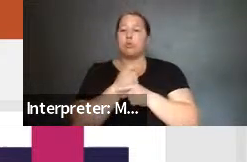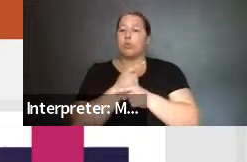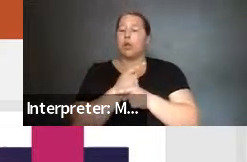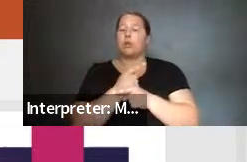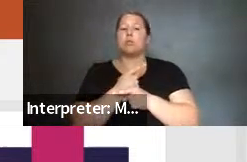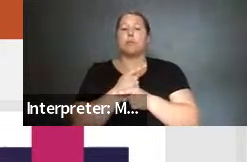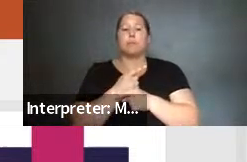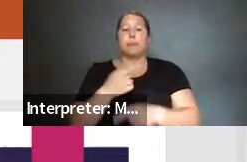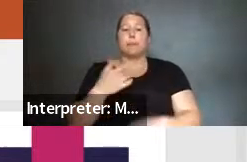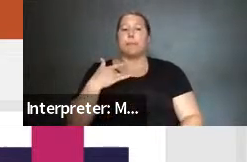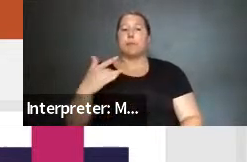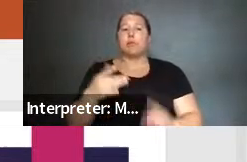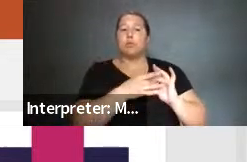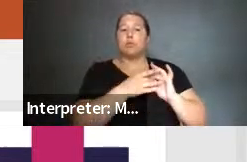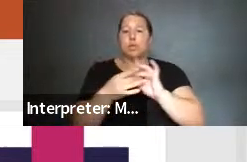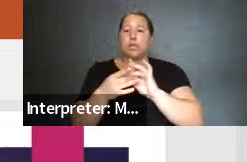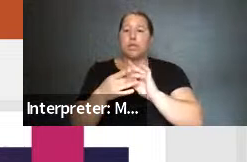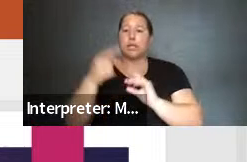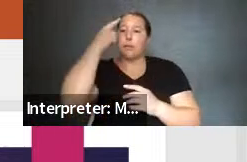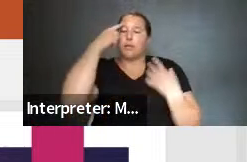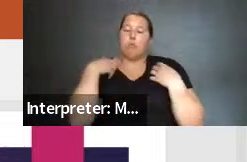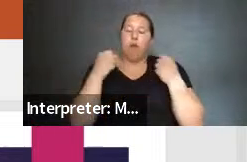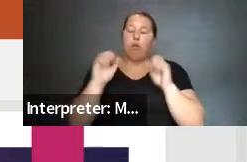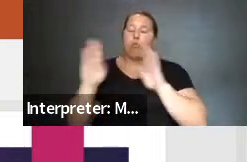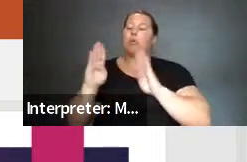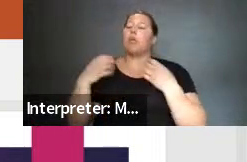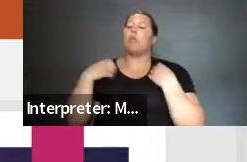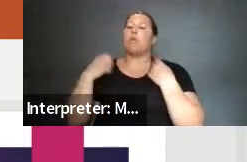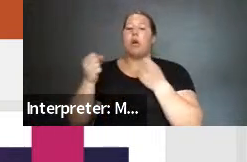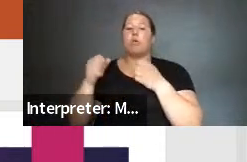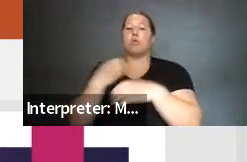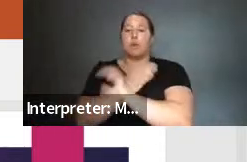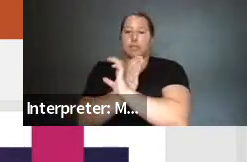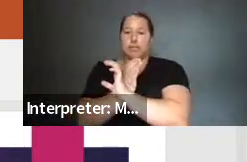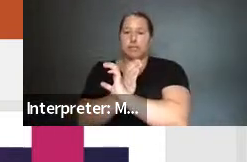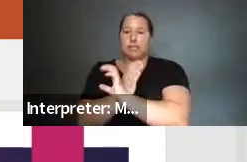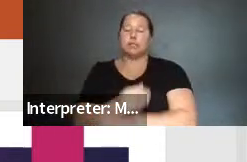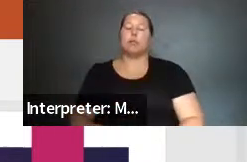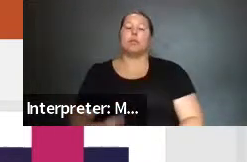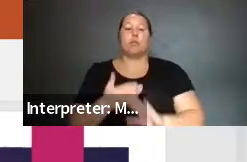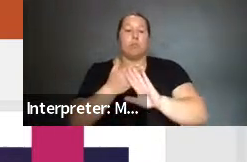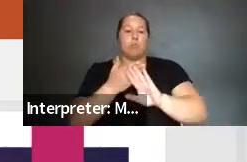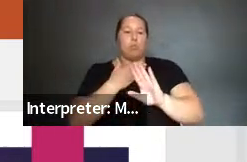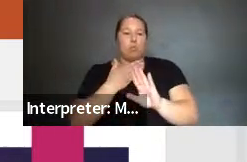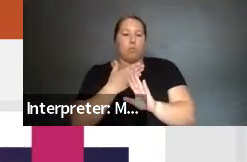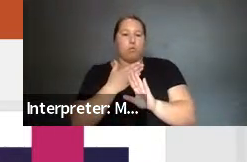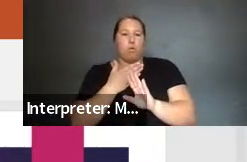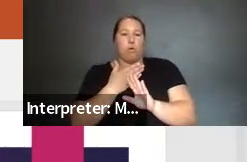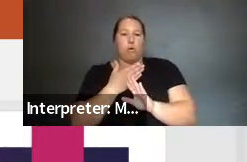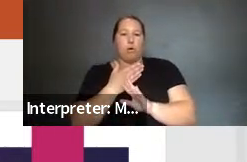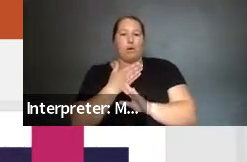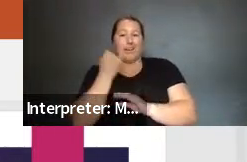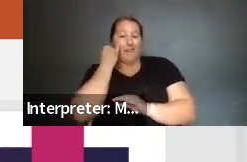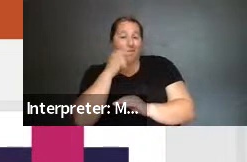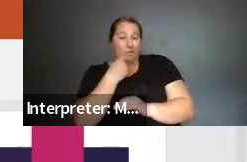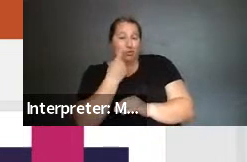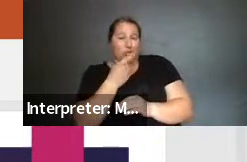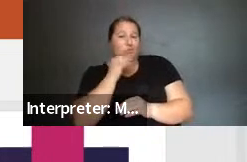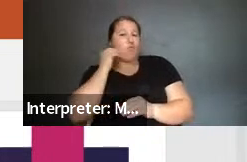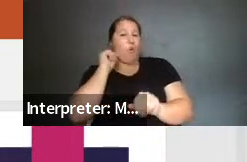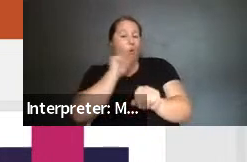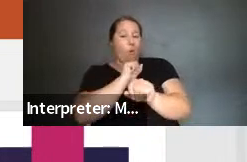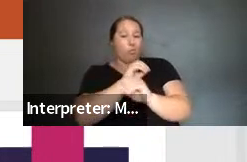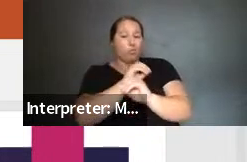usually related to a mental health or behavioral health crisis before it's just a homelessness call. There is